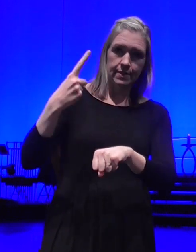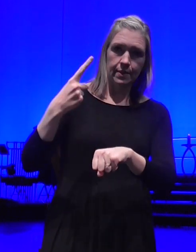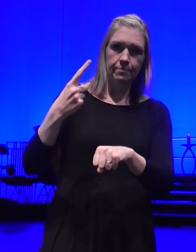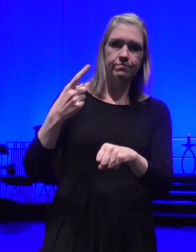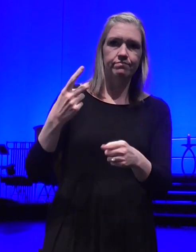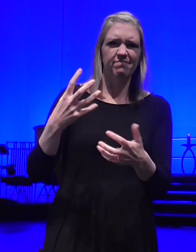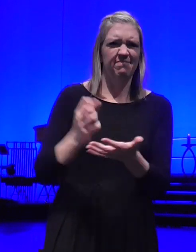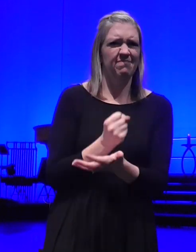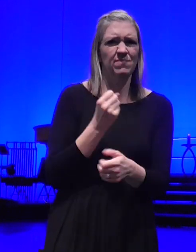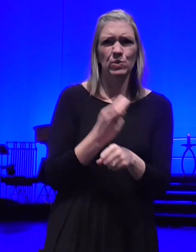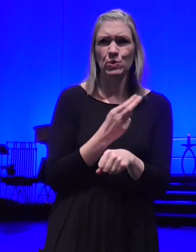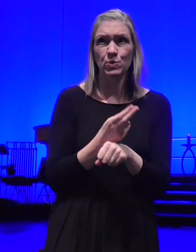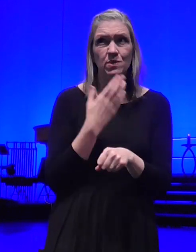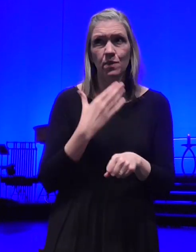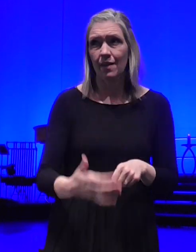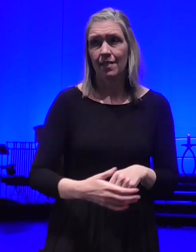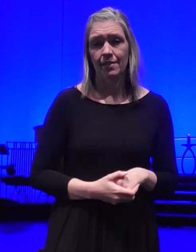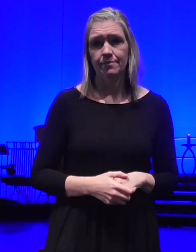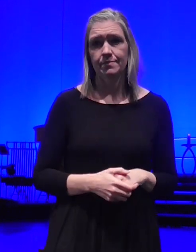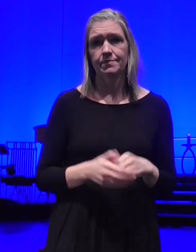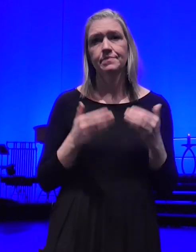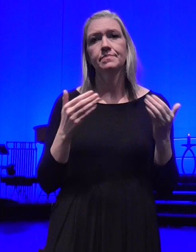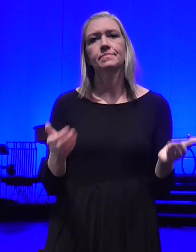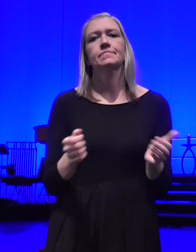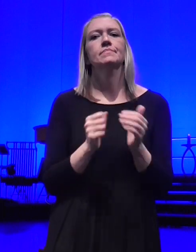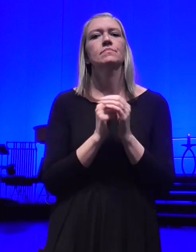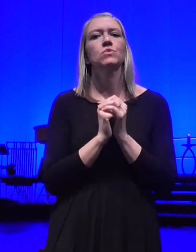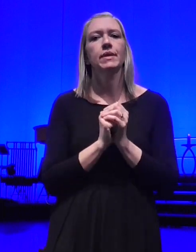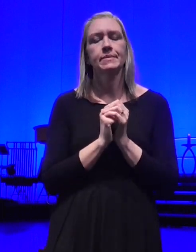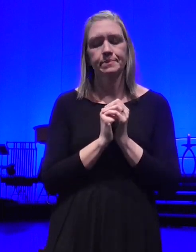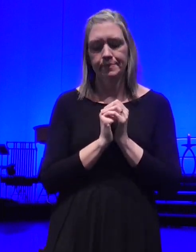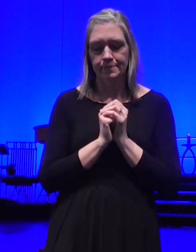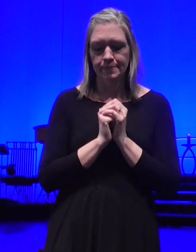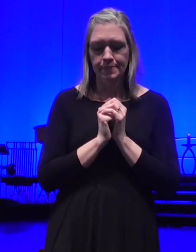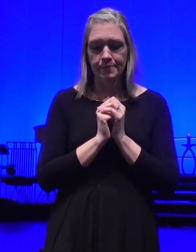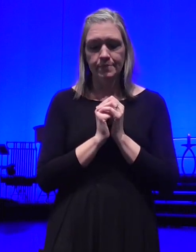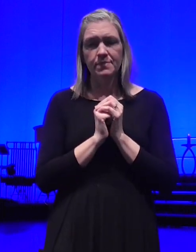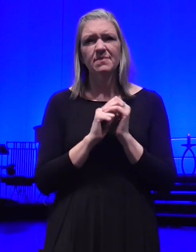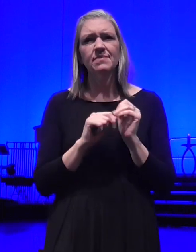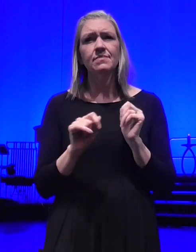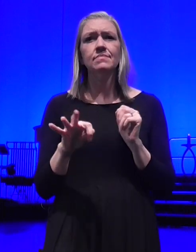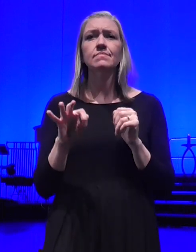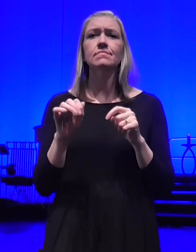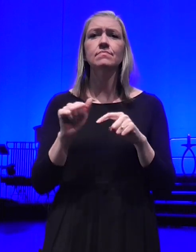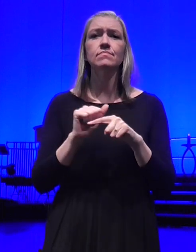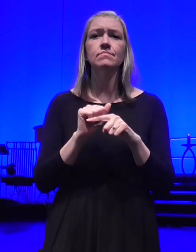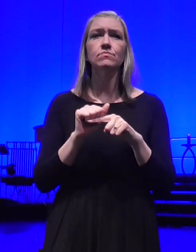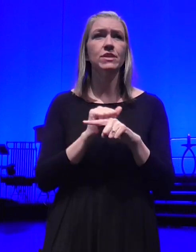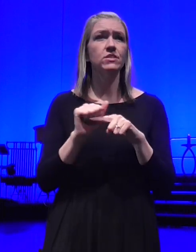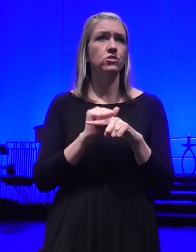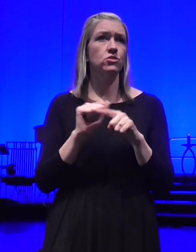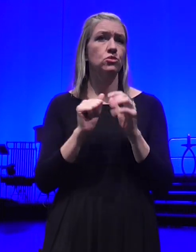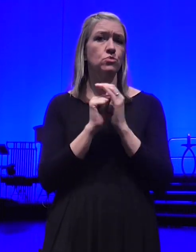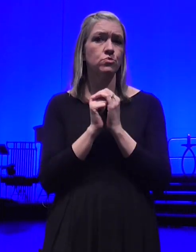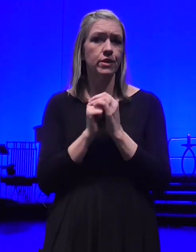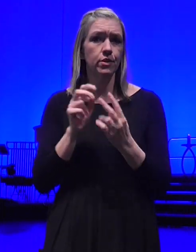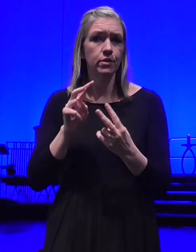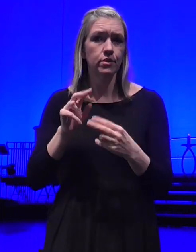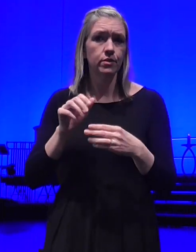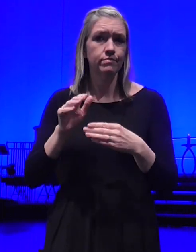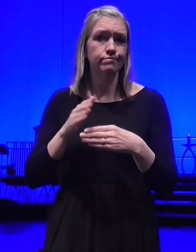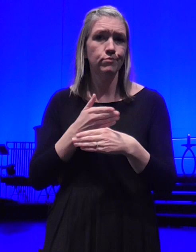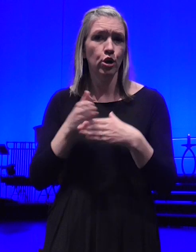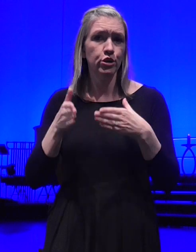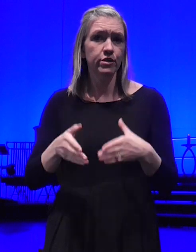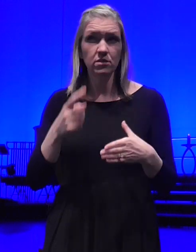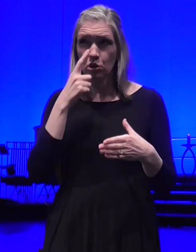well. Let us pray. If our practitioner prayer partners will stand,